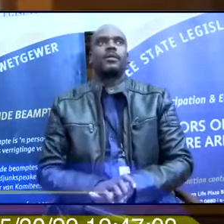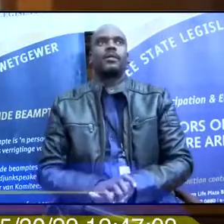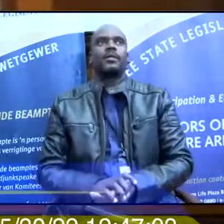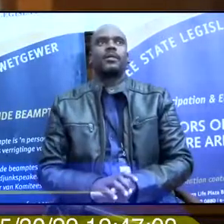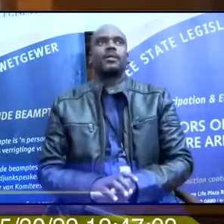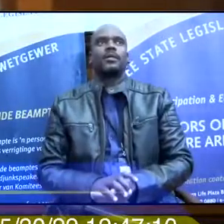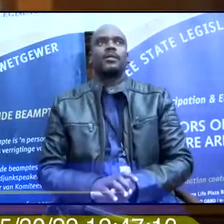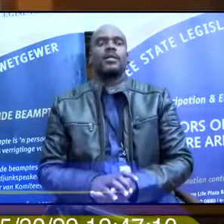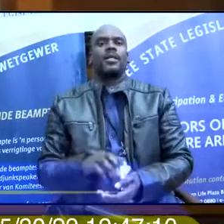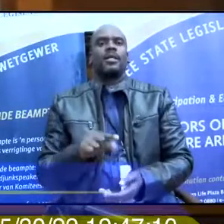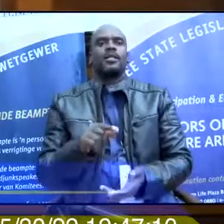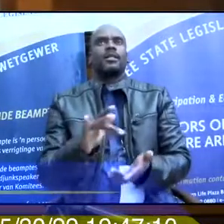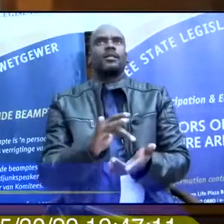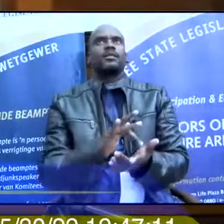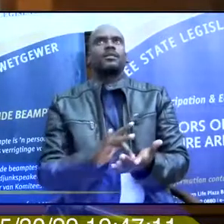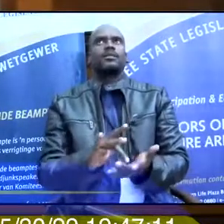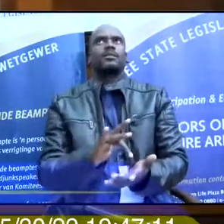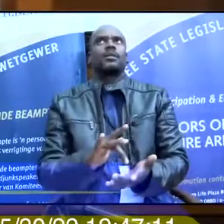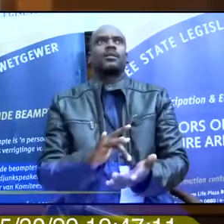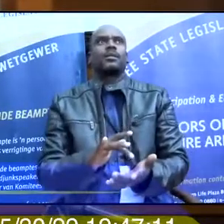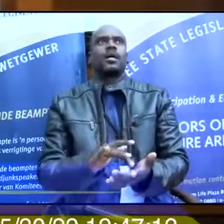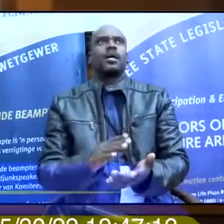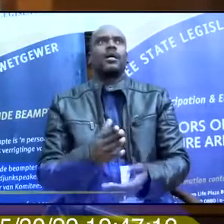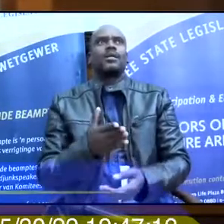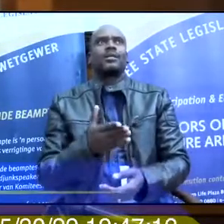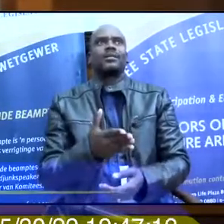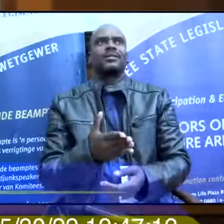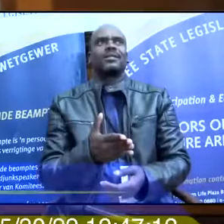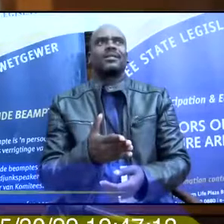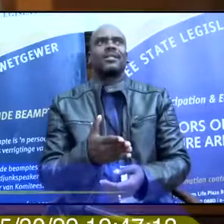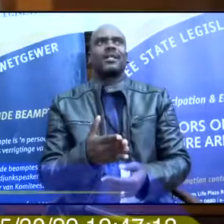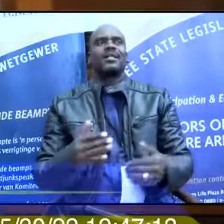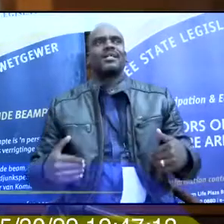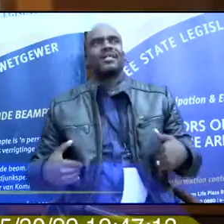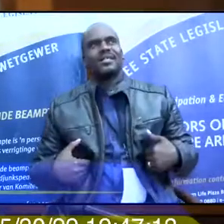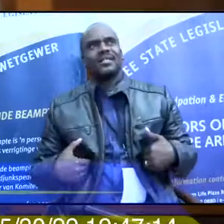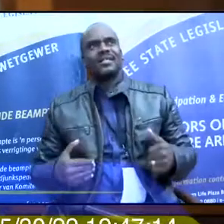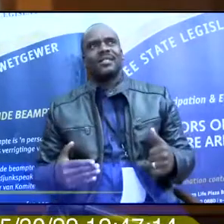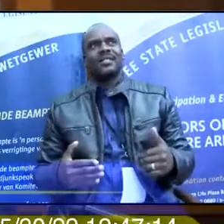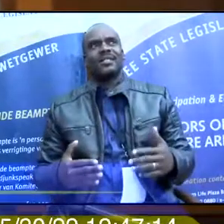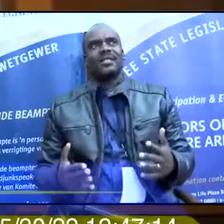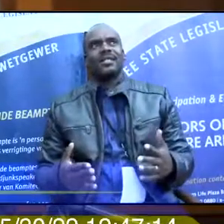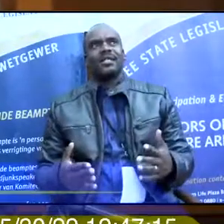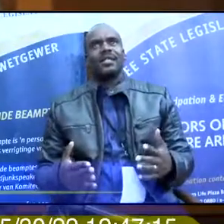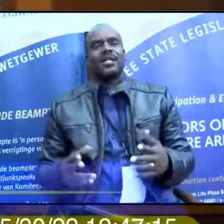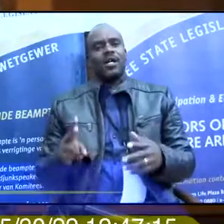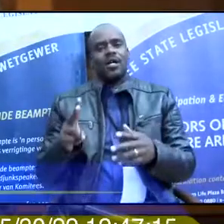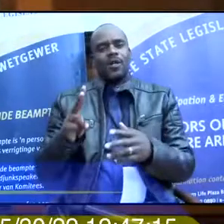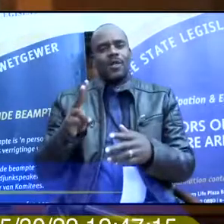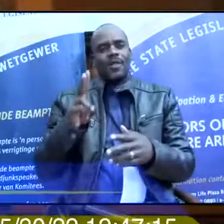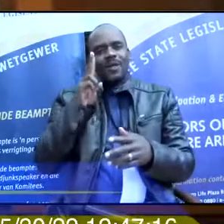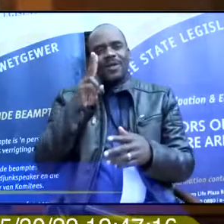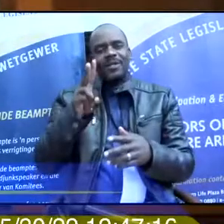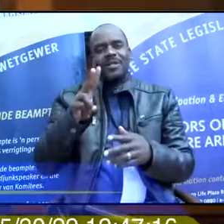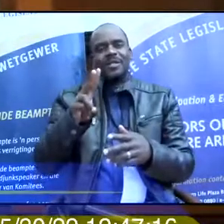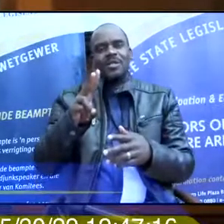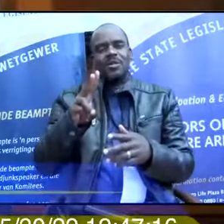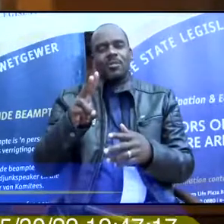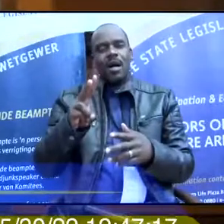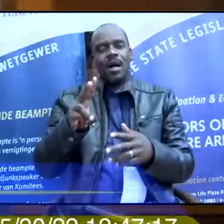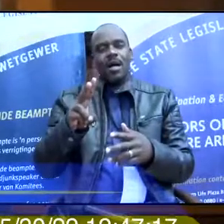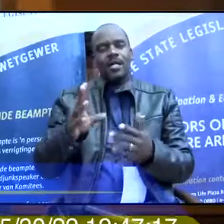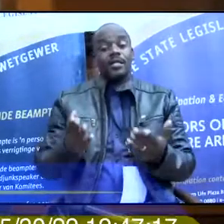it's a sector that was created to ensure that our communities receive services